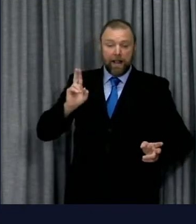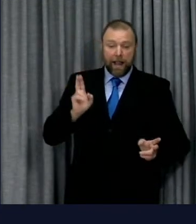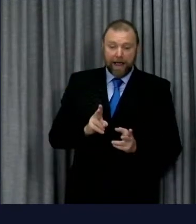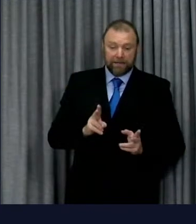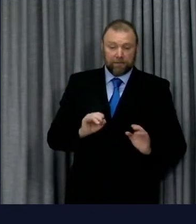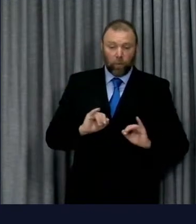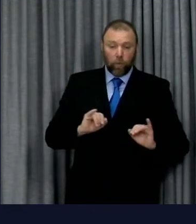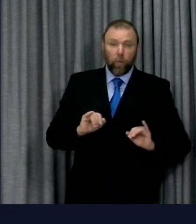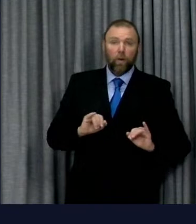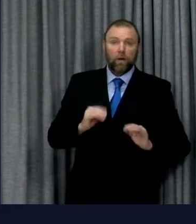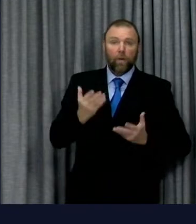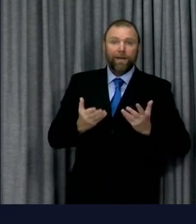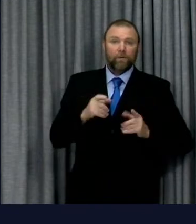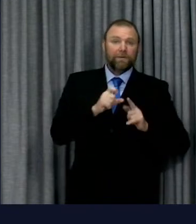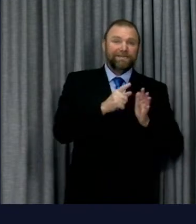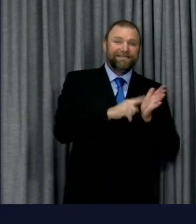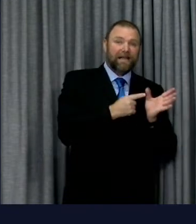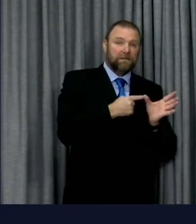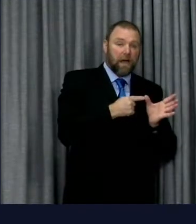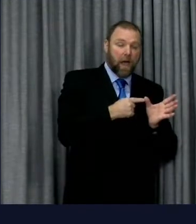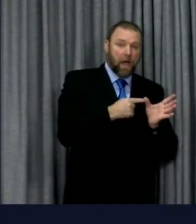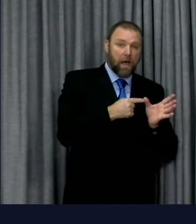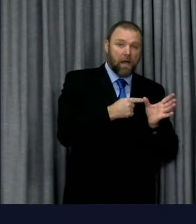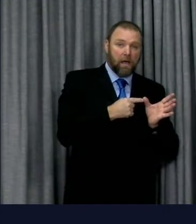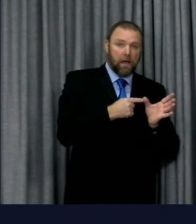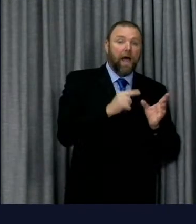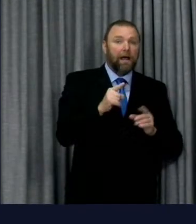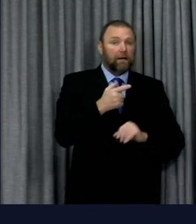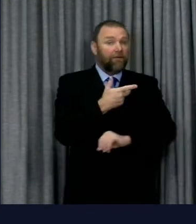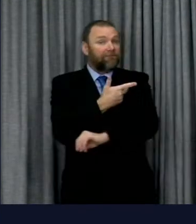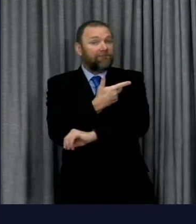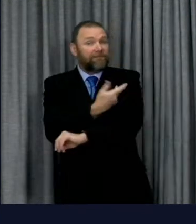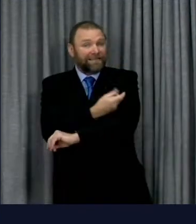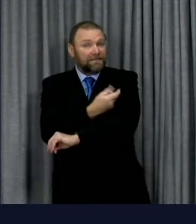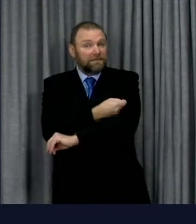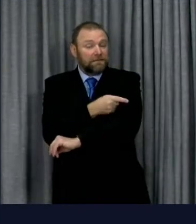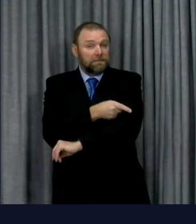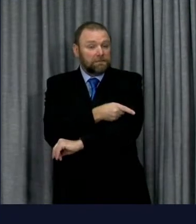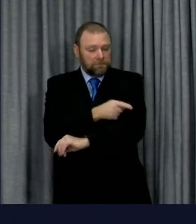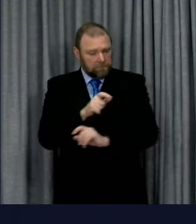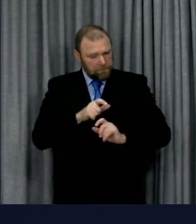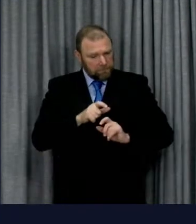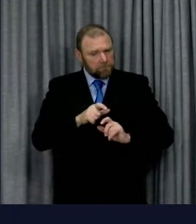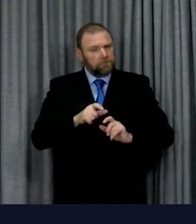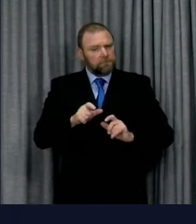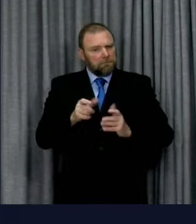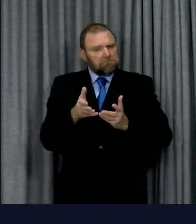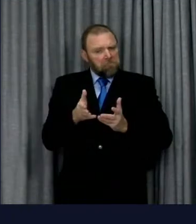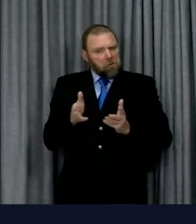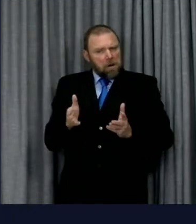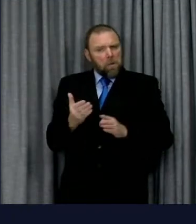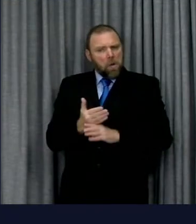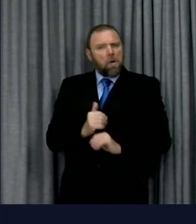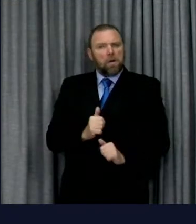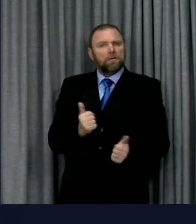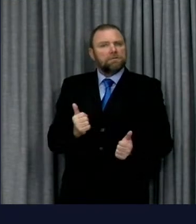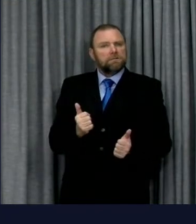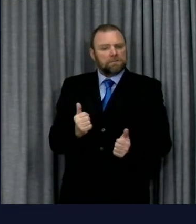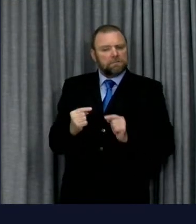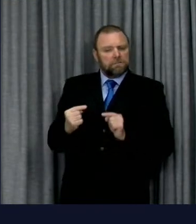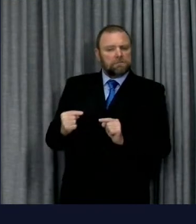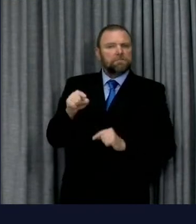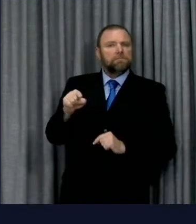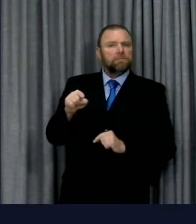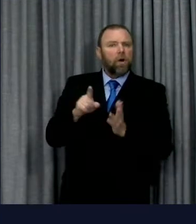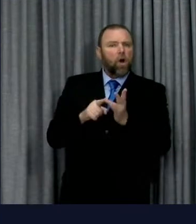the Delta variant, and the vaccines remained broadly effective against it.